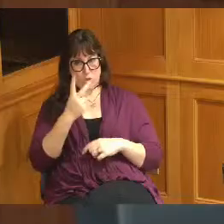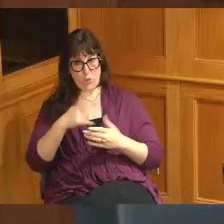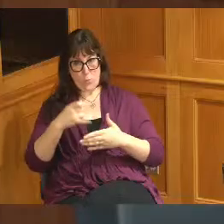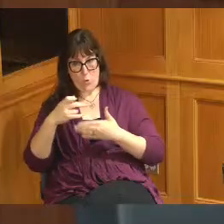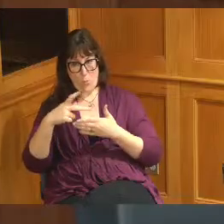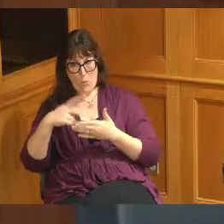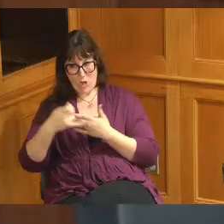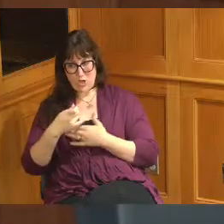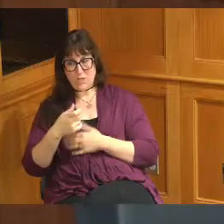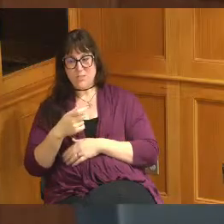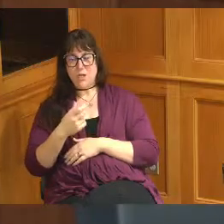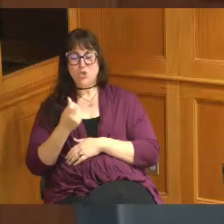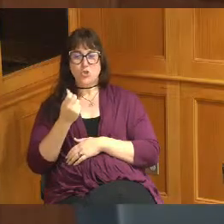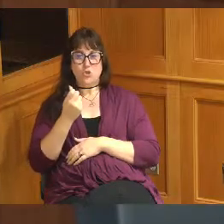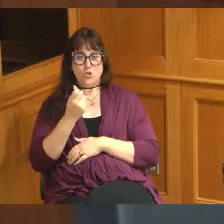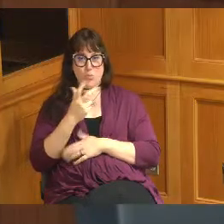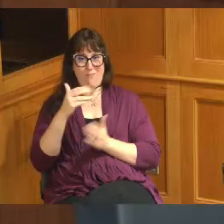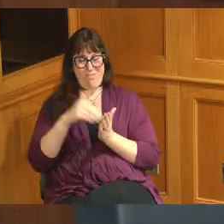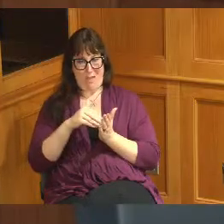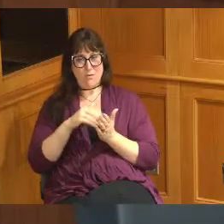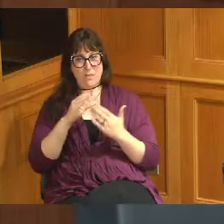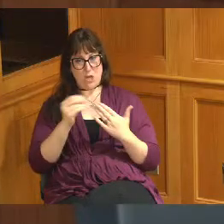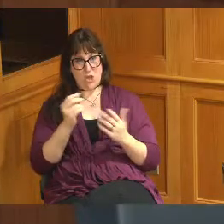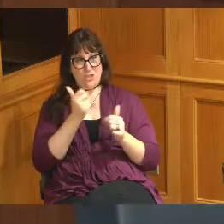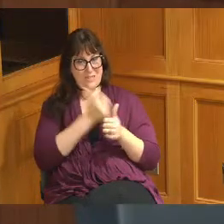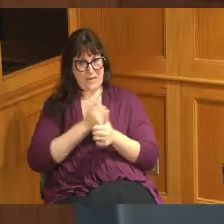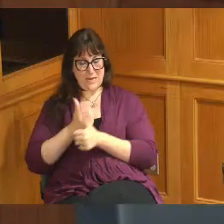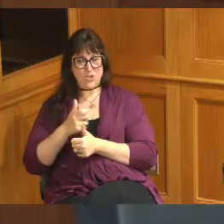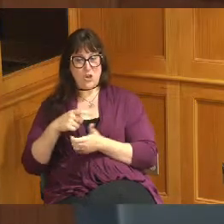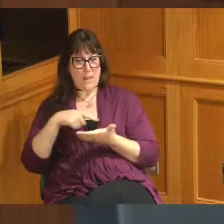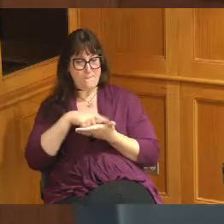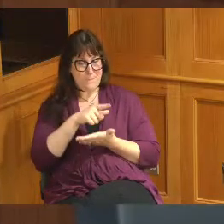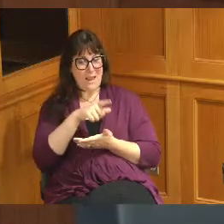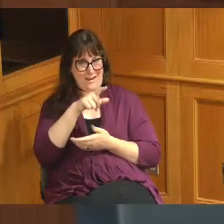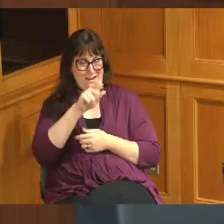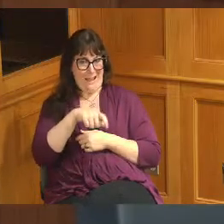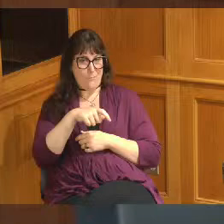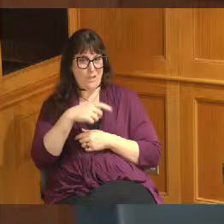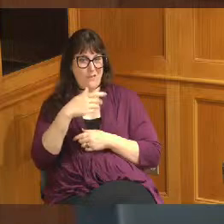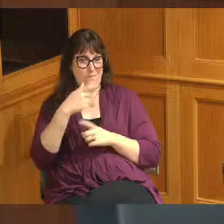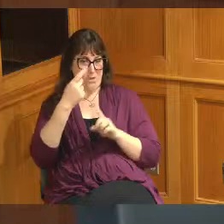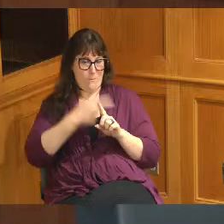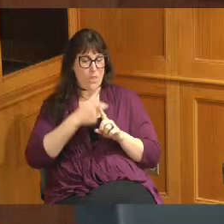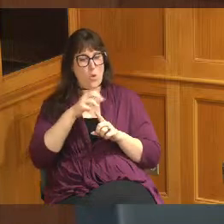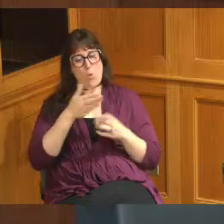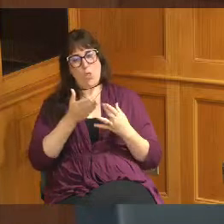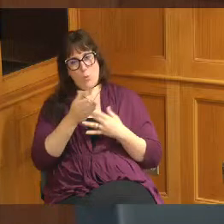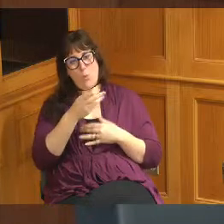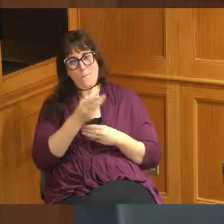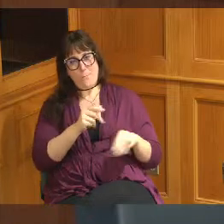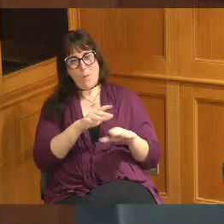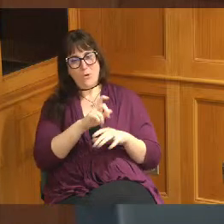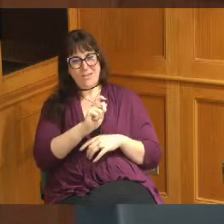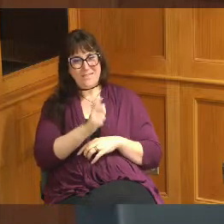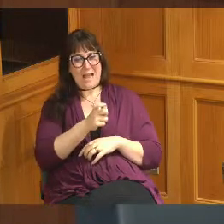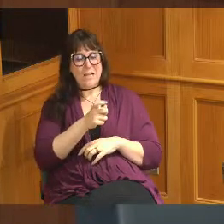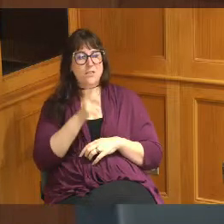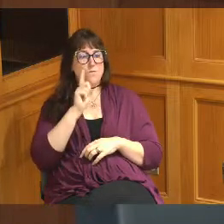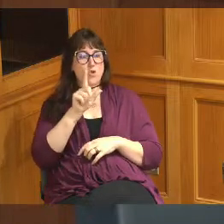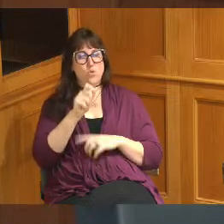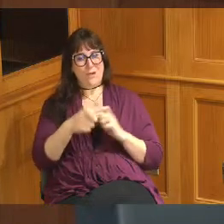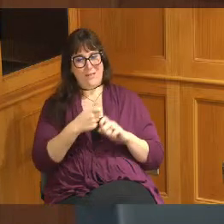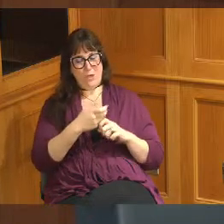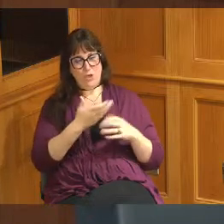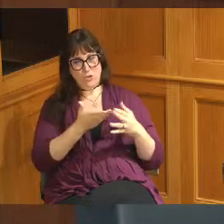standard $12,000 each, which can be paid up front over the next month or through their property taxes over the next 20 years. So